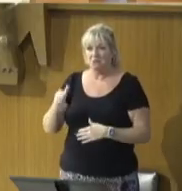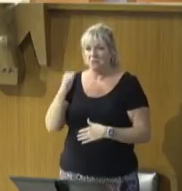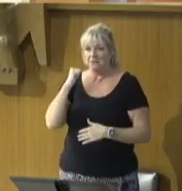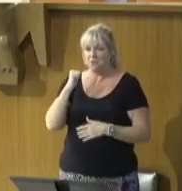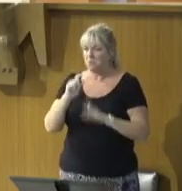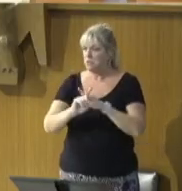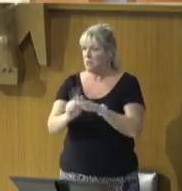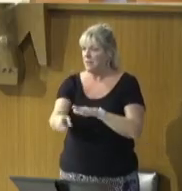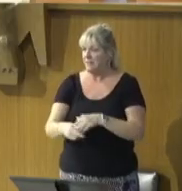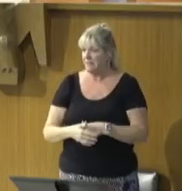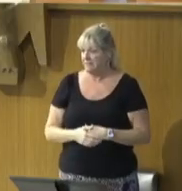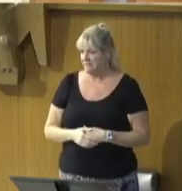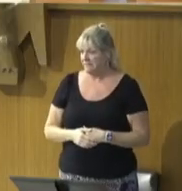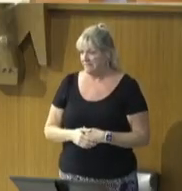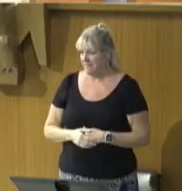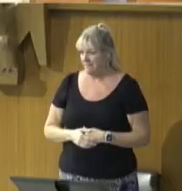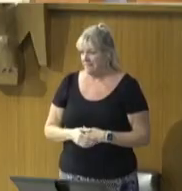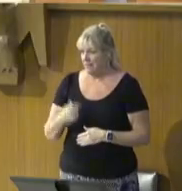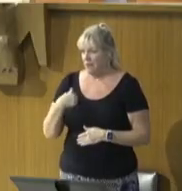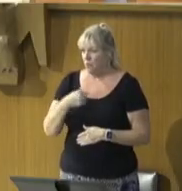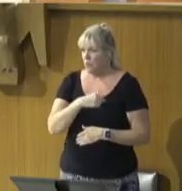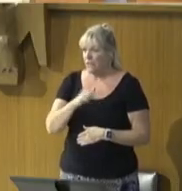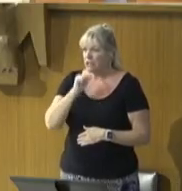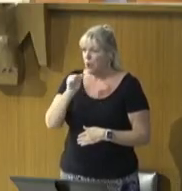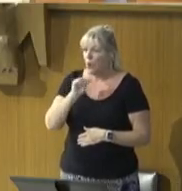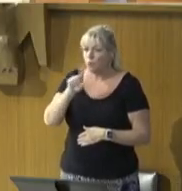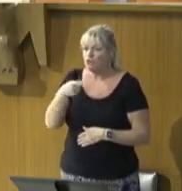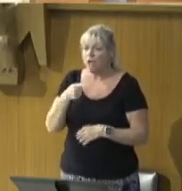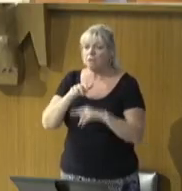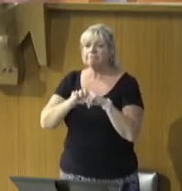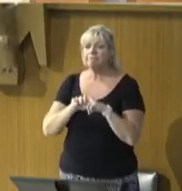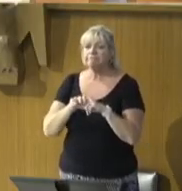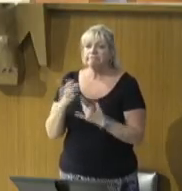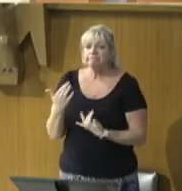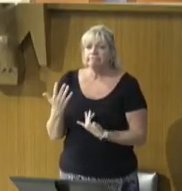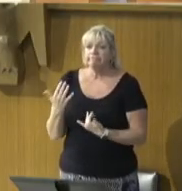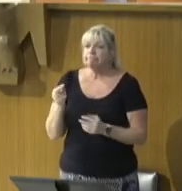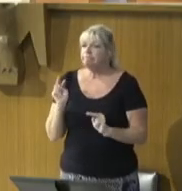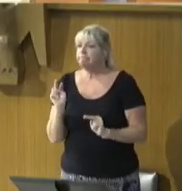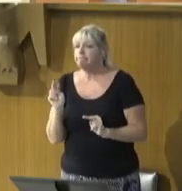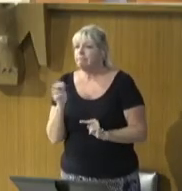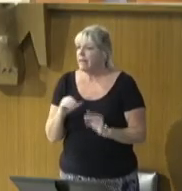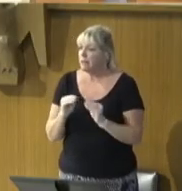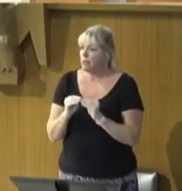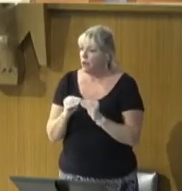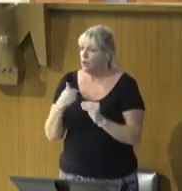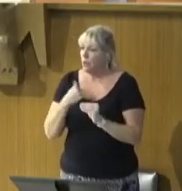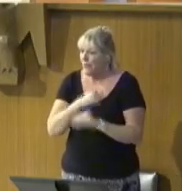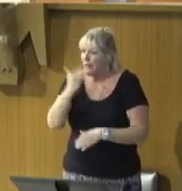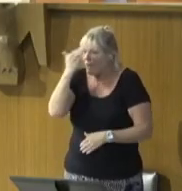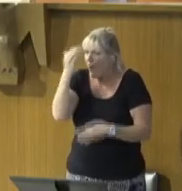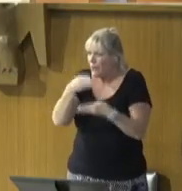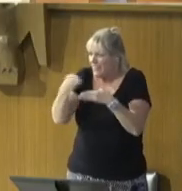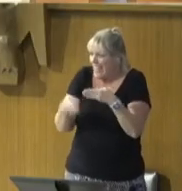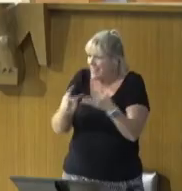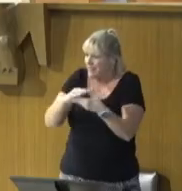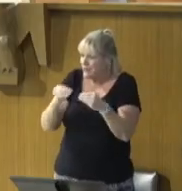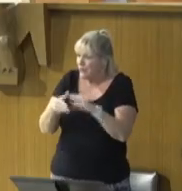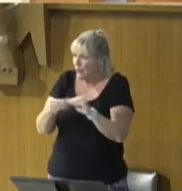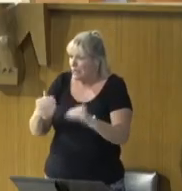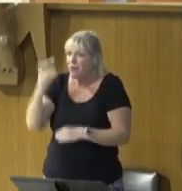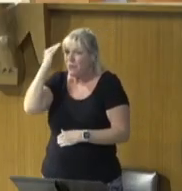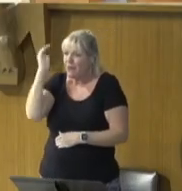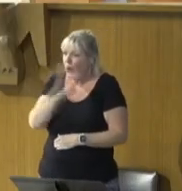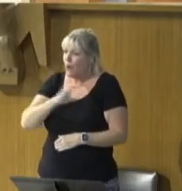We don't just sit in vigil anymore because church we know the end of the story. We know that Christ rises